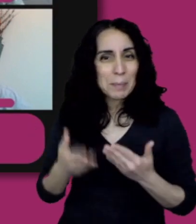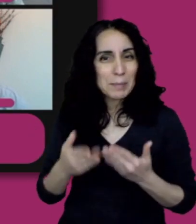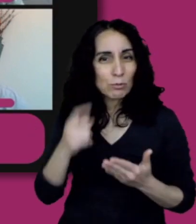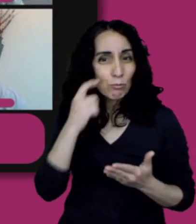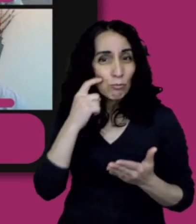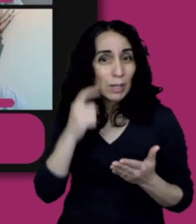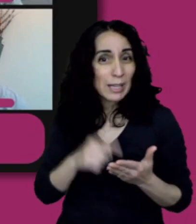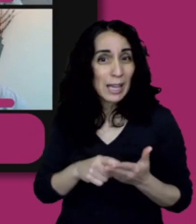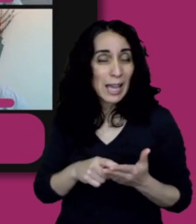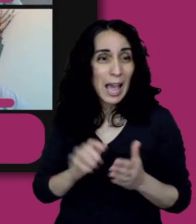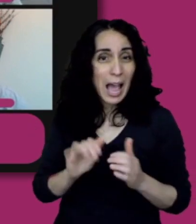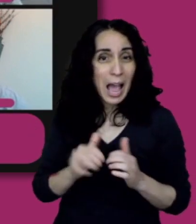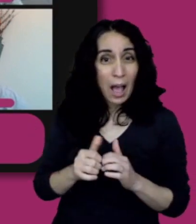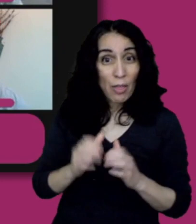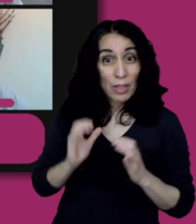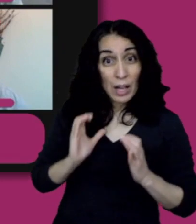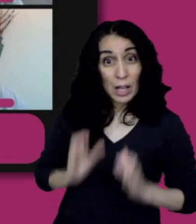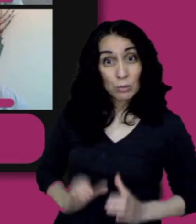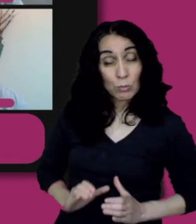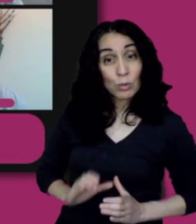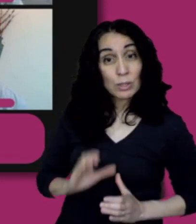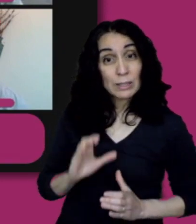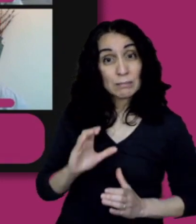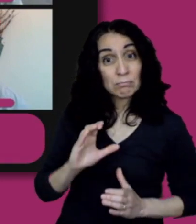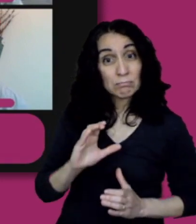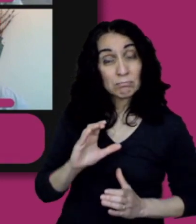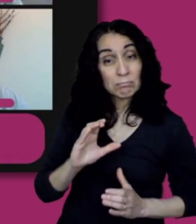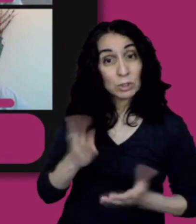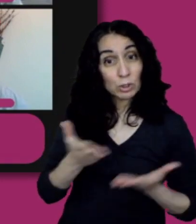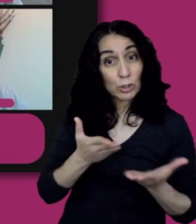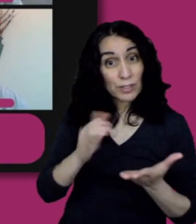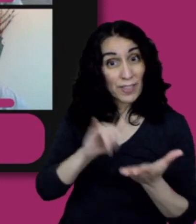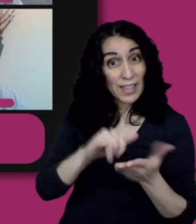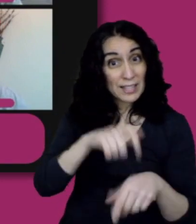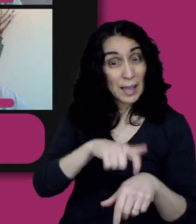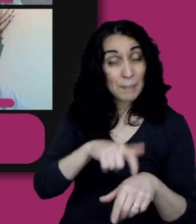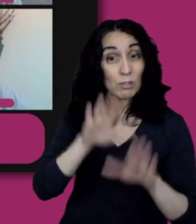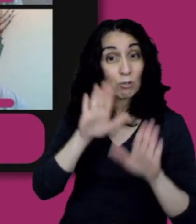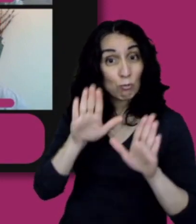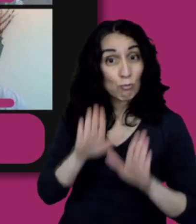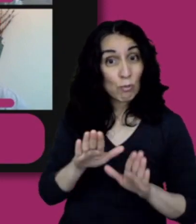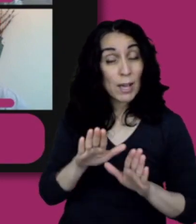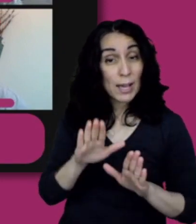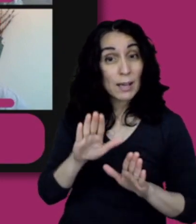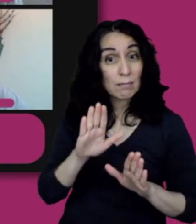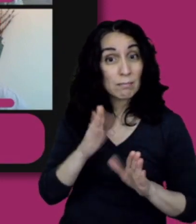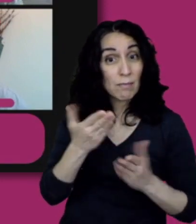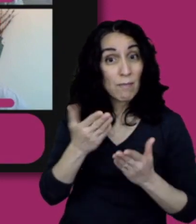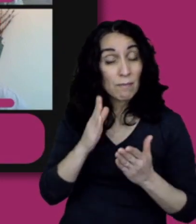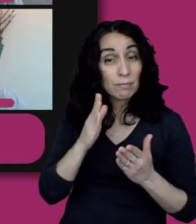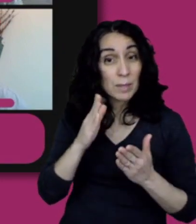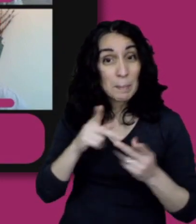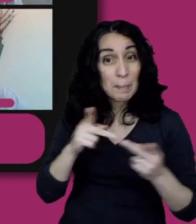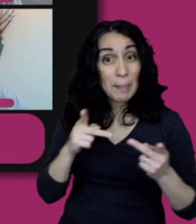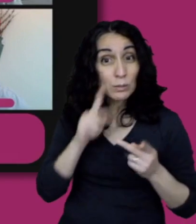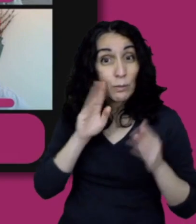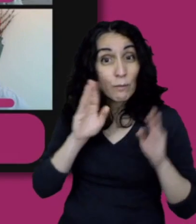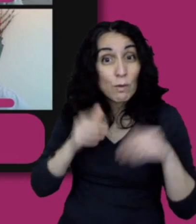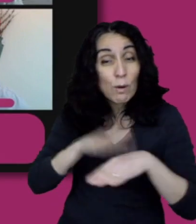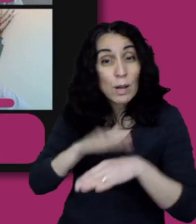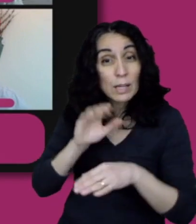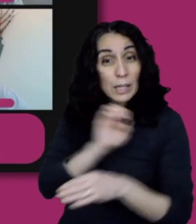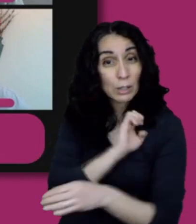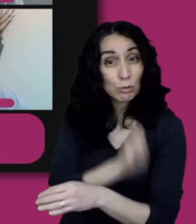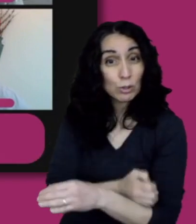you can identify is maybe how the customer currently isn't being serviced. That's a great spot for where you want to focus